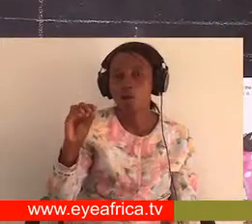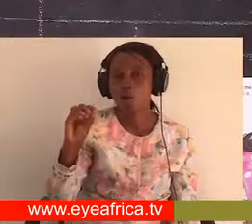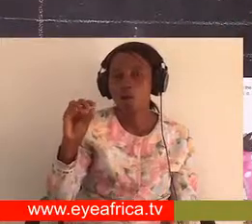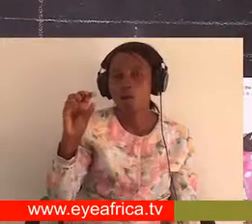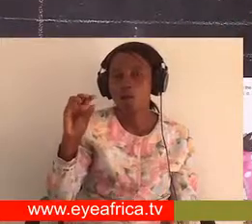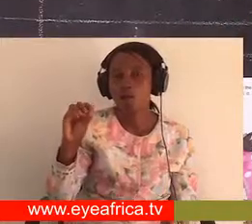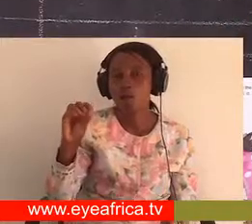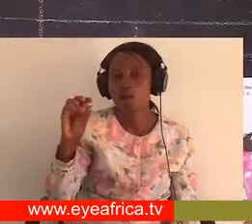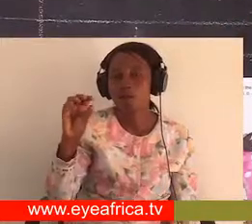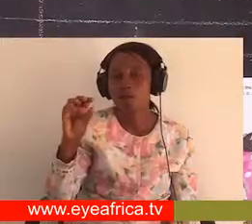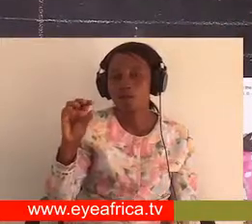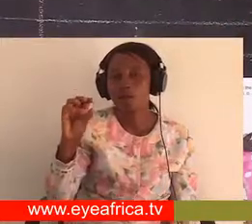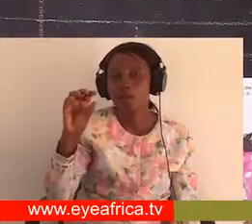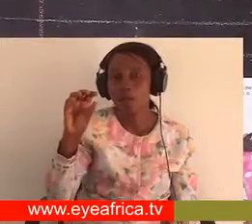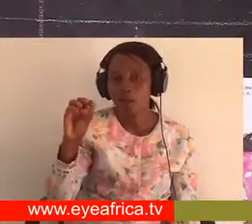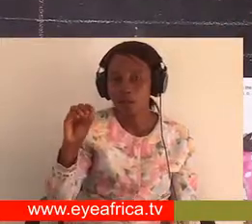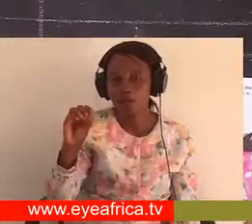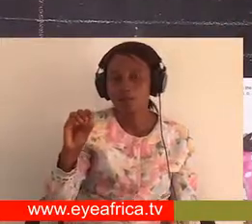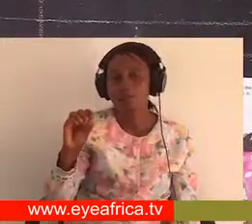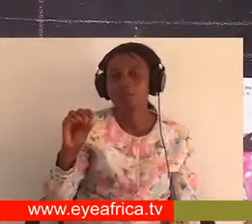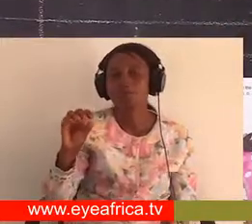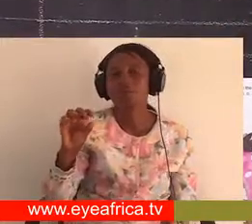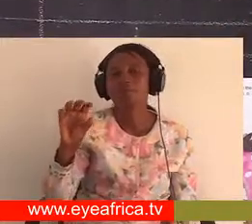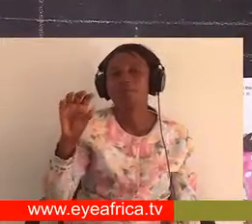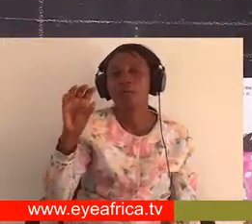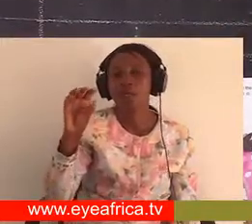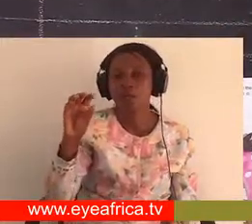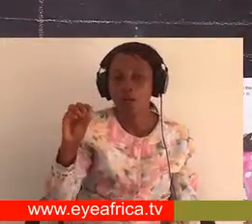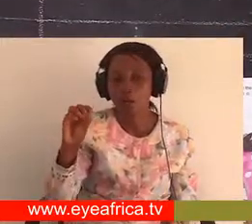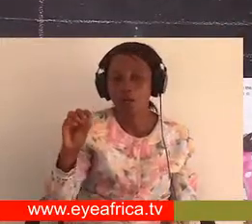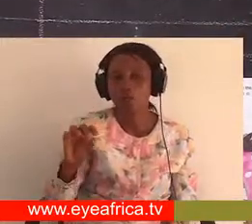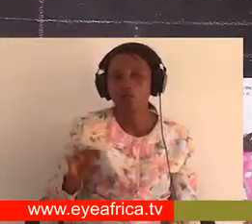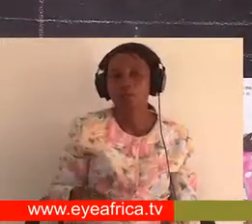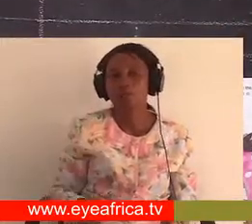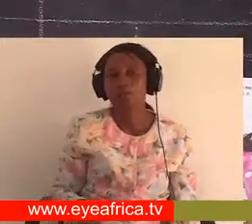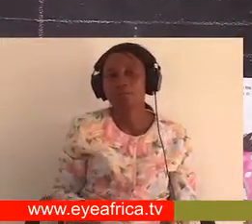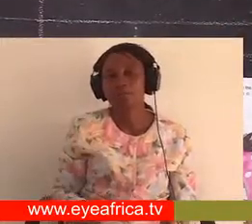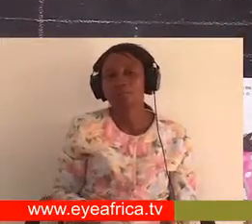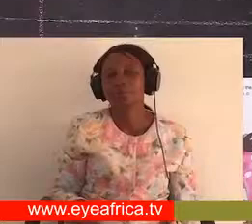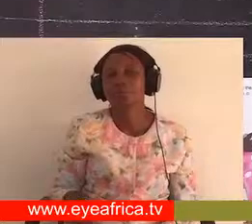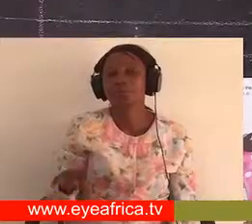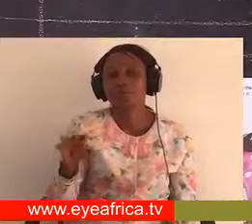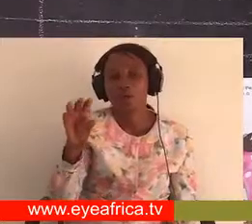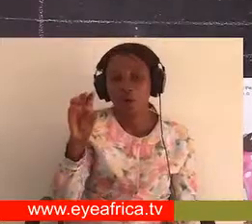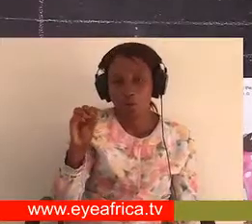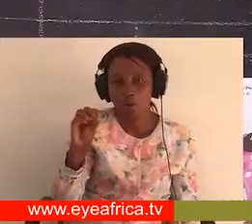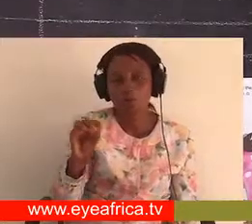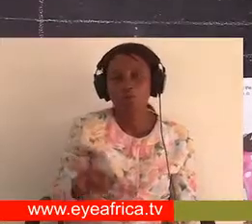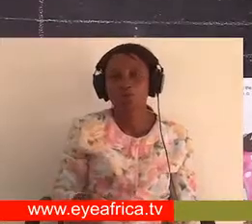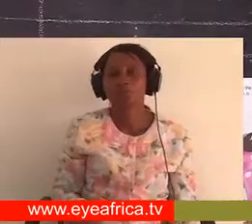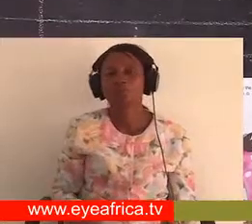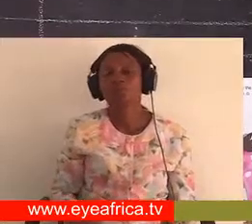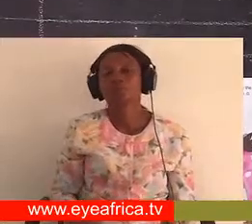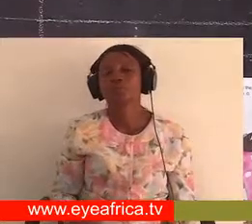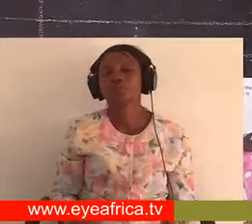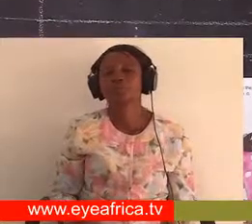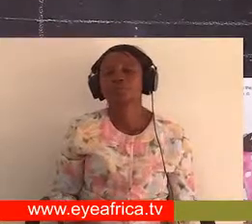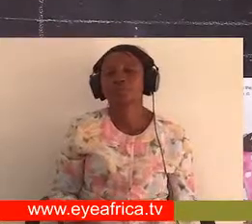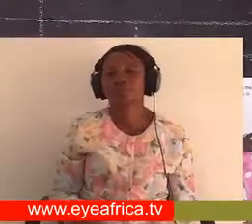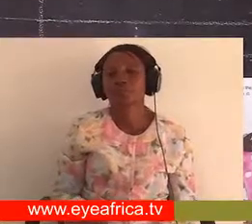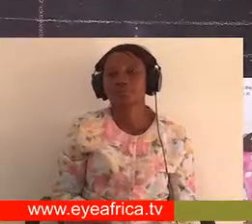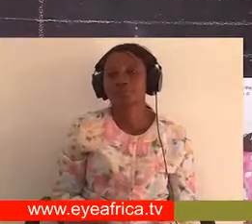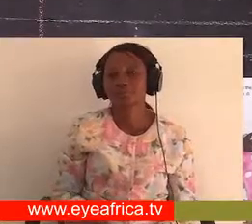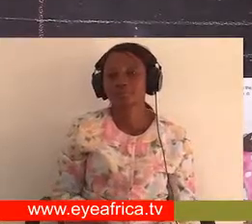one, O. The fourth one, O. The fifth one, O. On my card, O.